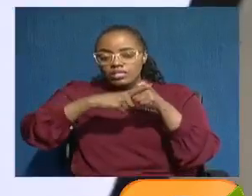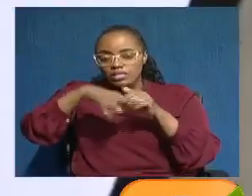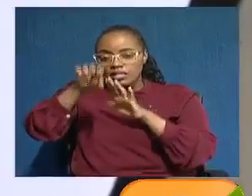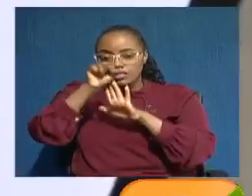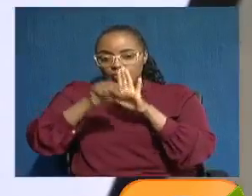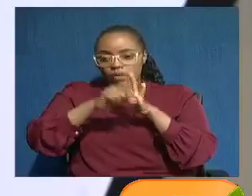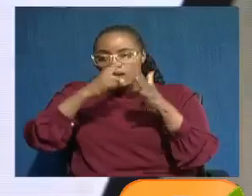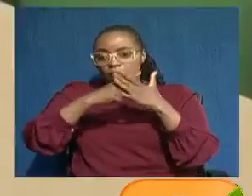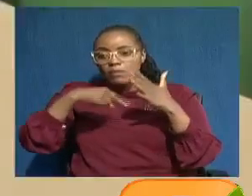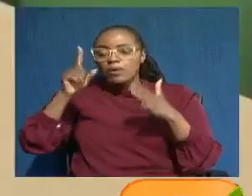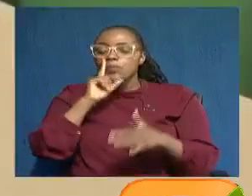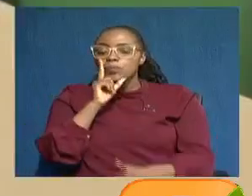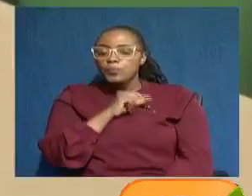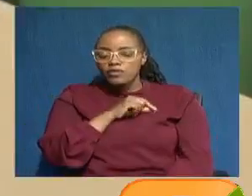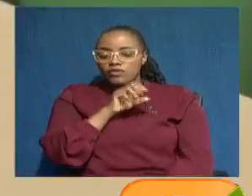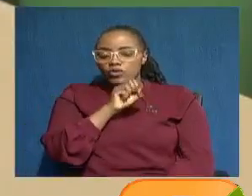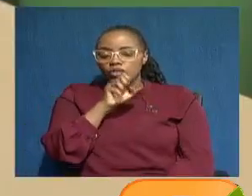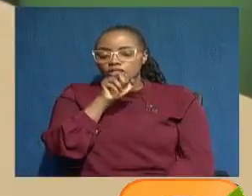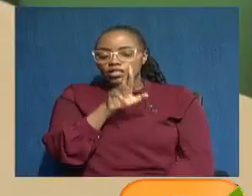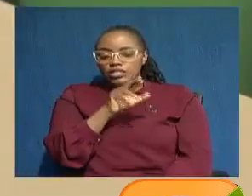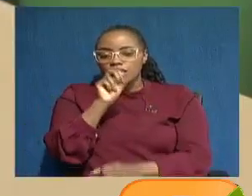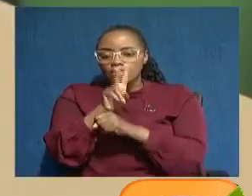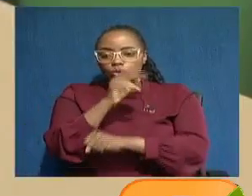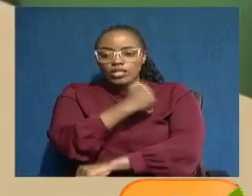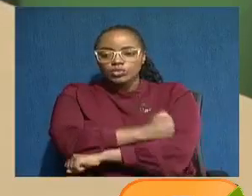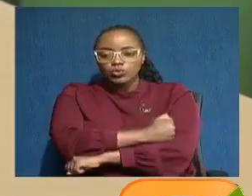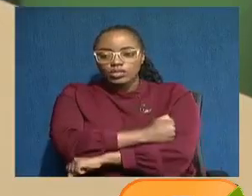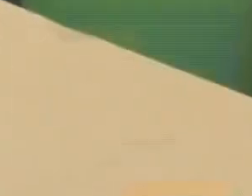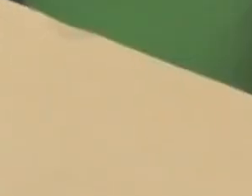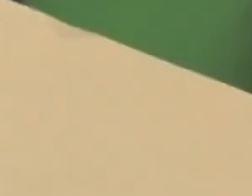have been approved for senior secondary. Crispino, TNO Citizen TV, Kisii.